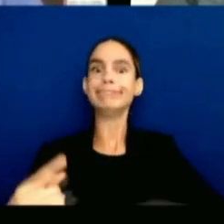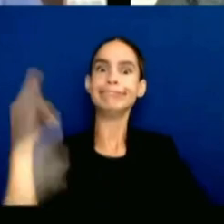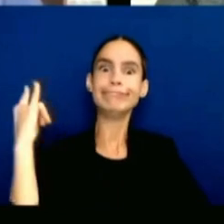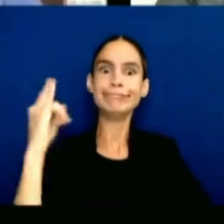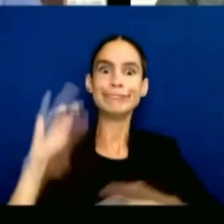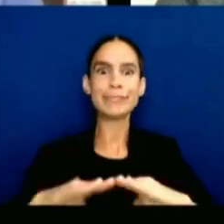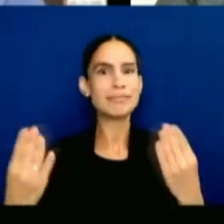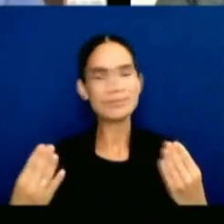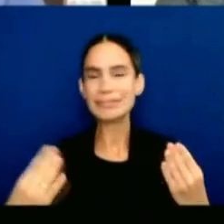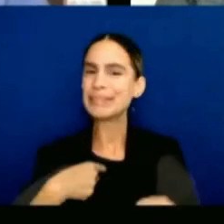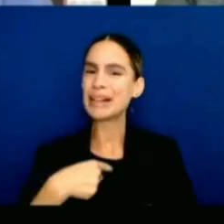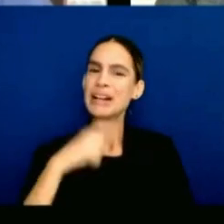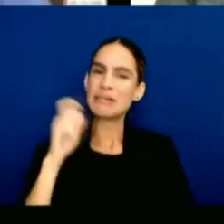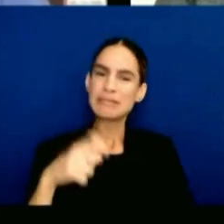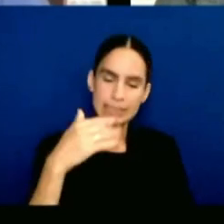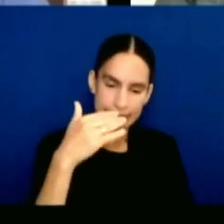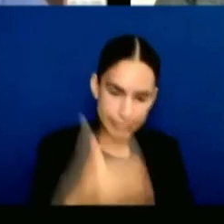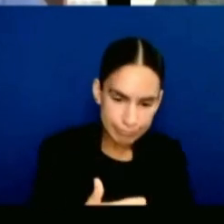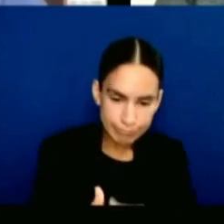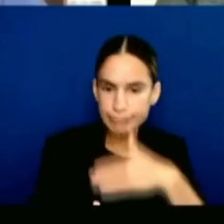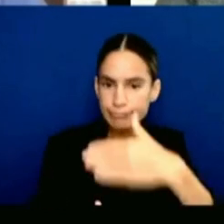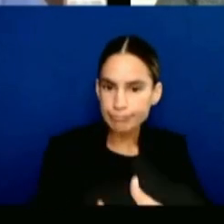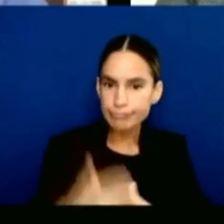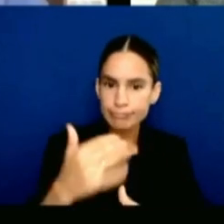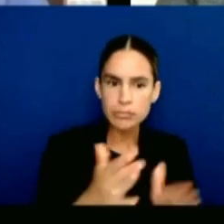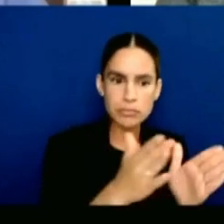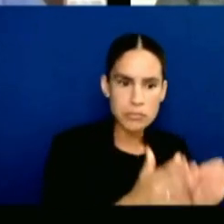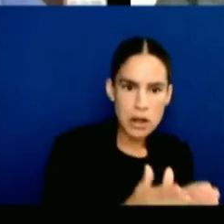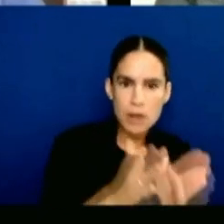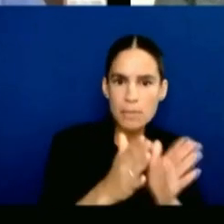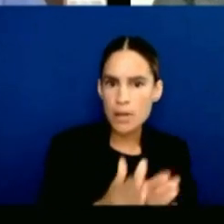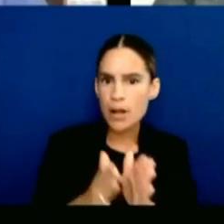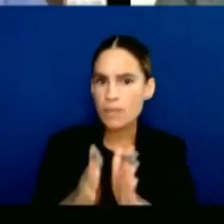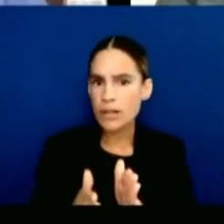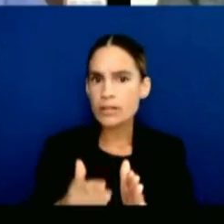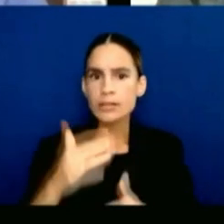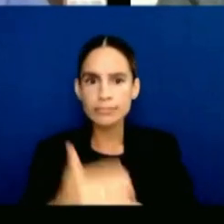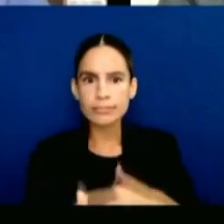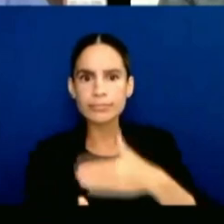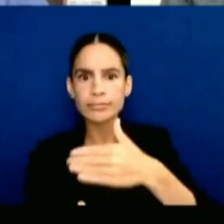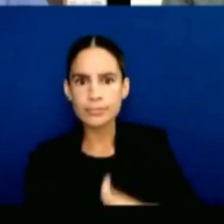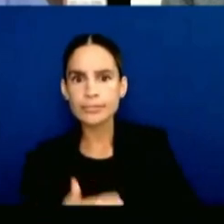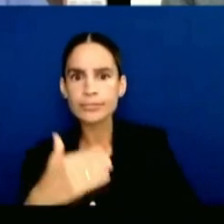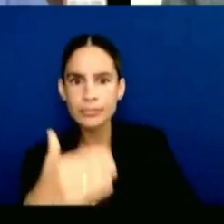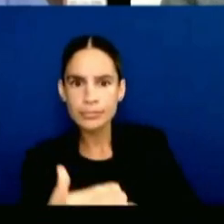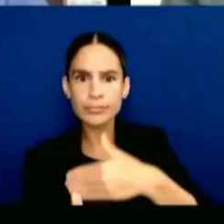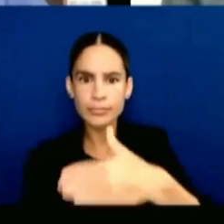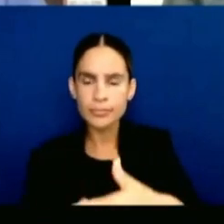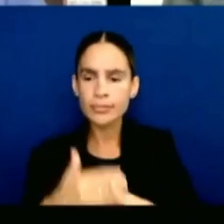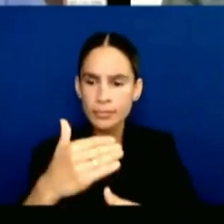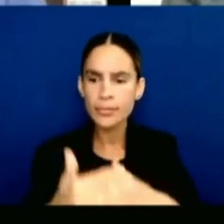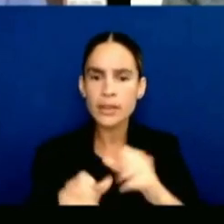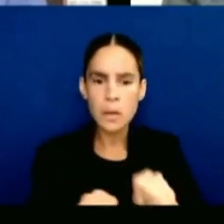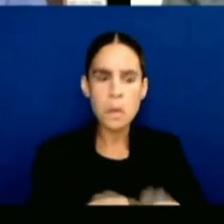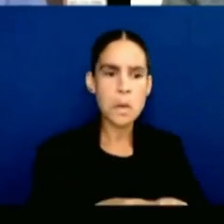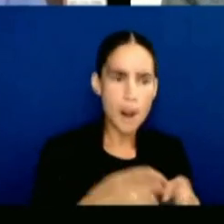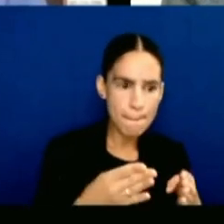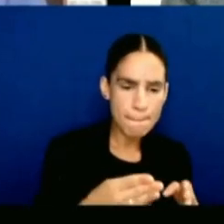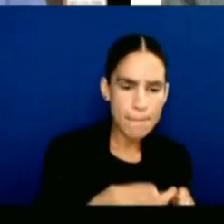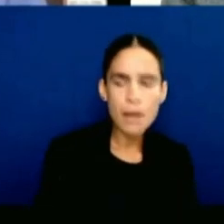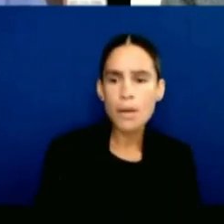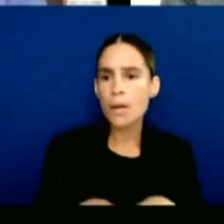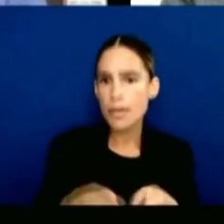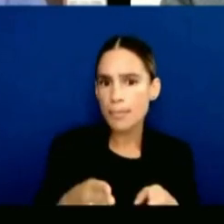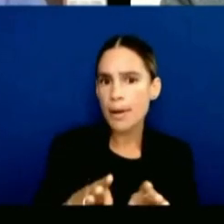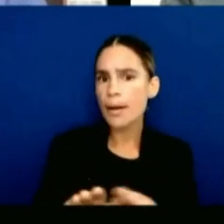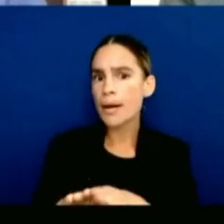of all of those parameters together, because we know people are suffering right now. Right. Yeah, you know, Francis, the way I put it, and when